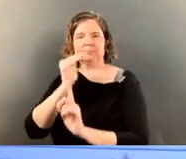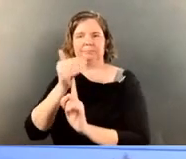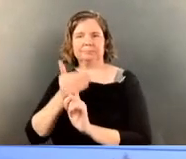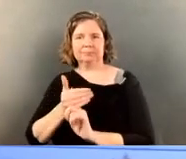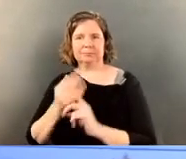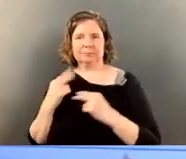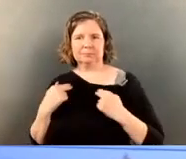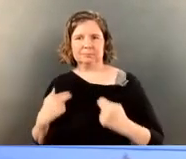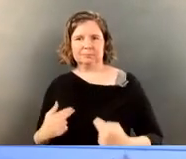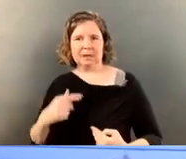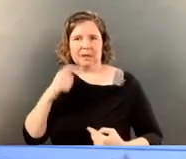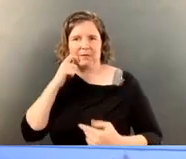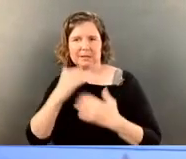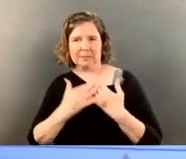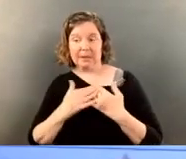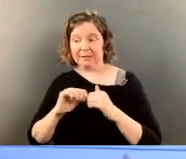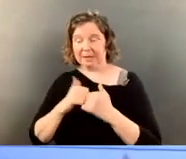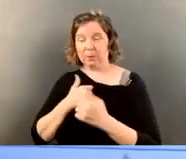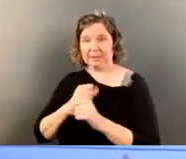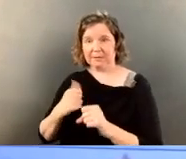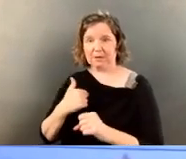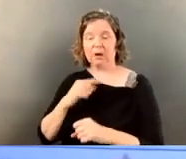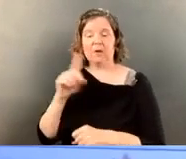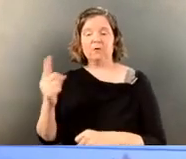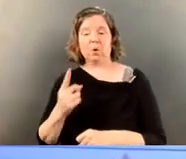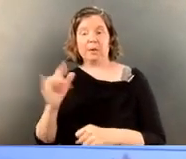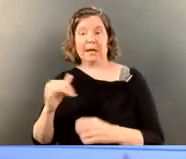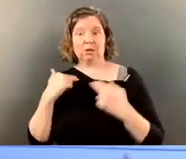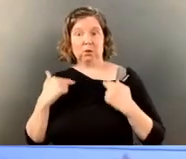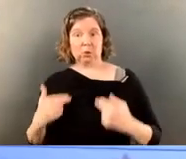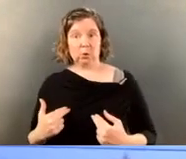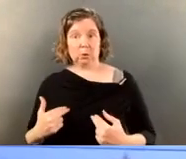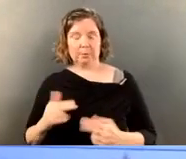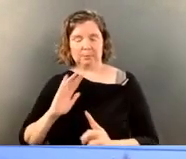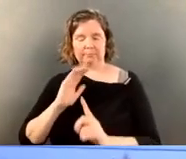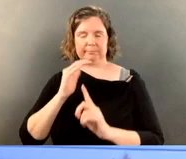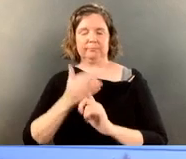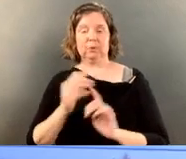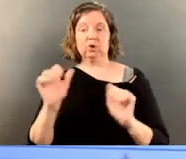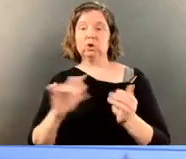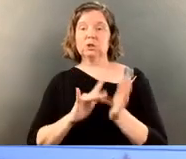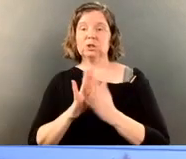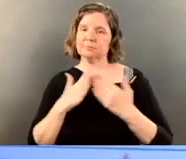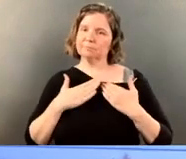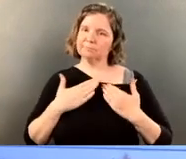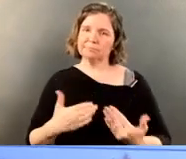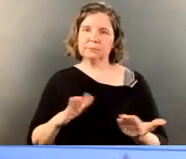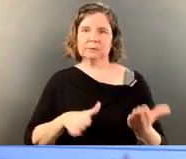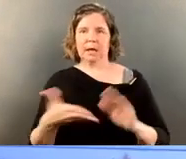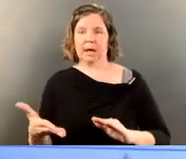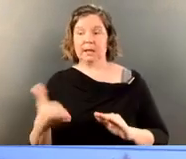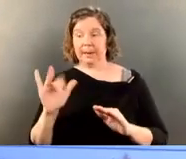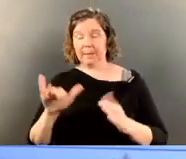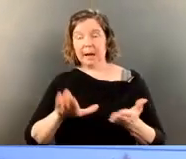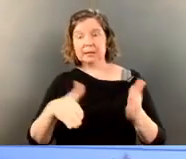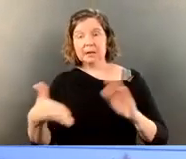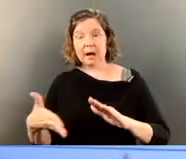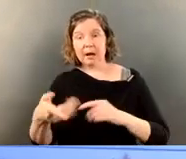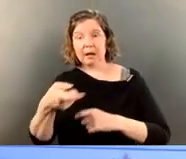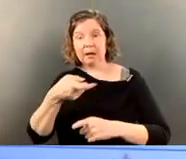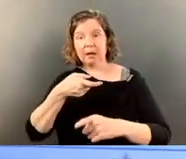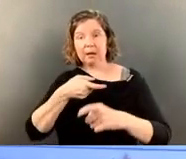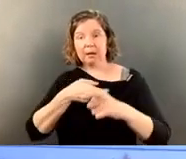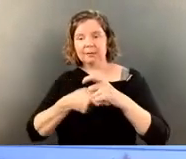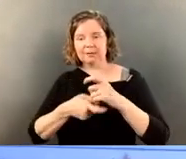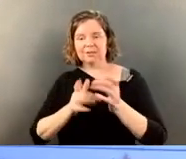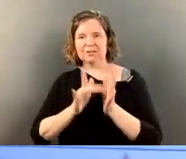See, this is how he saved us. For only as a human being could Jesus die, and only by dying could